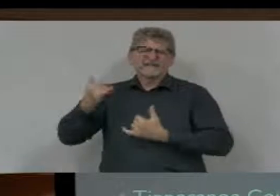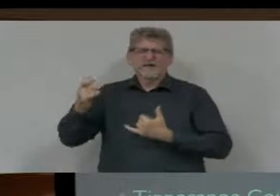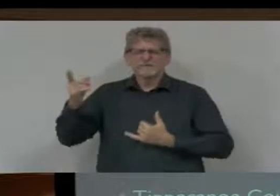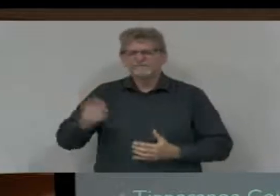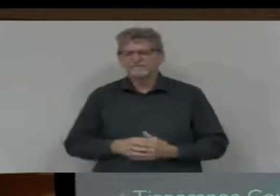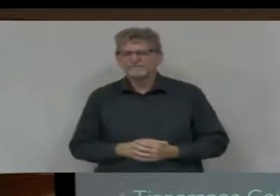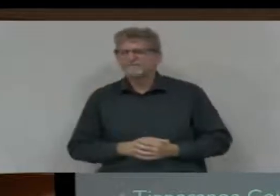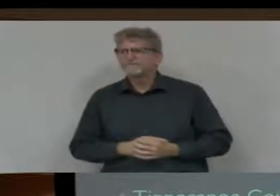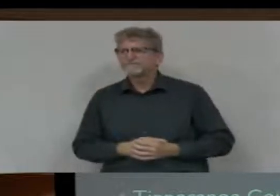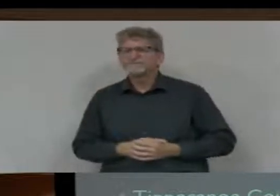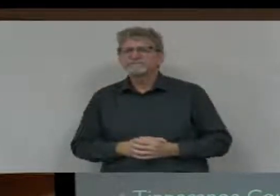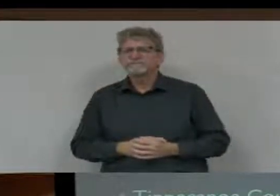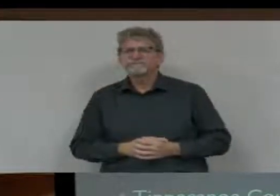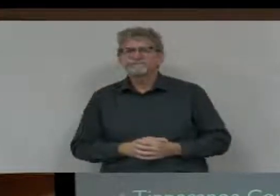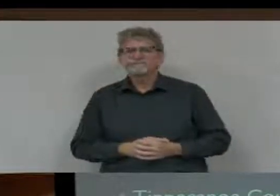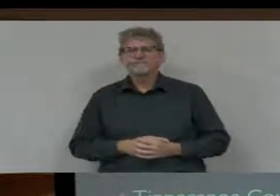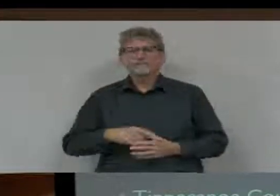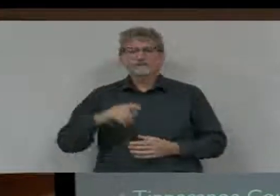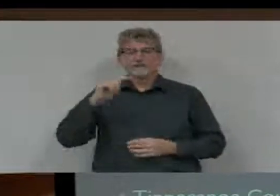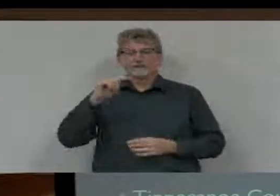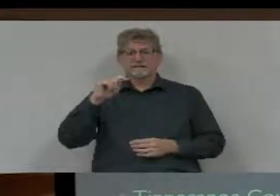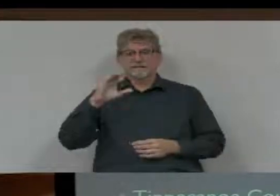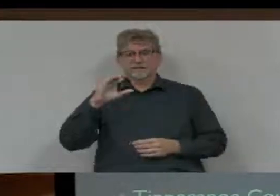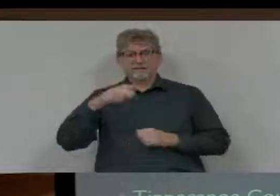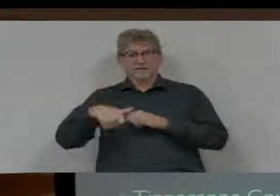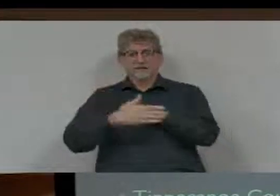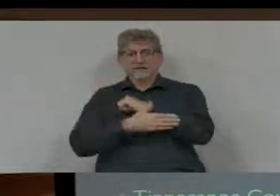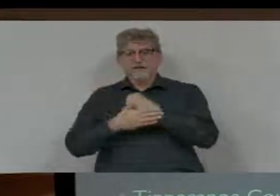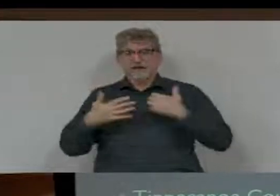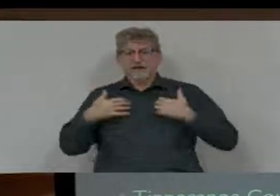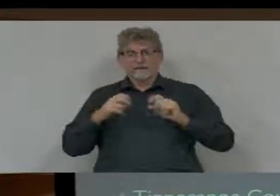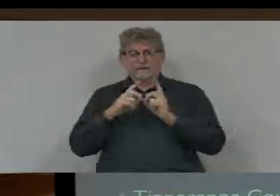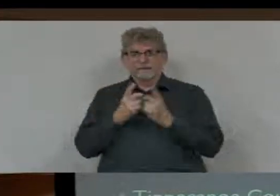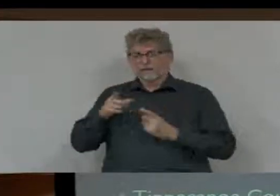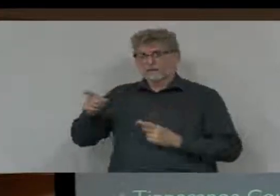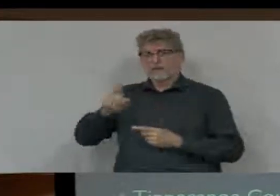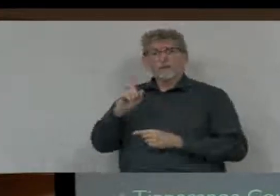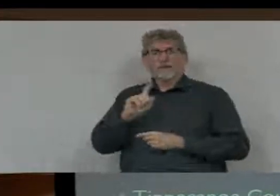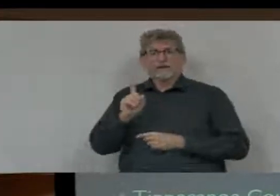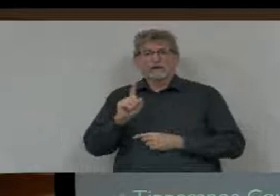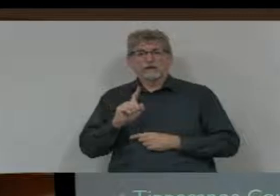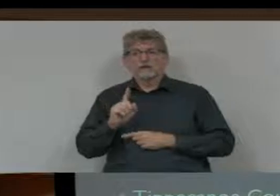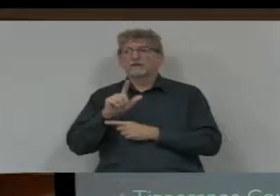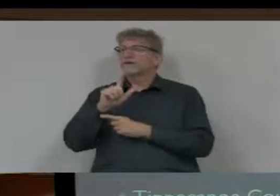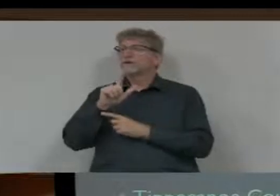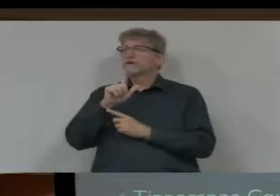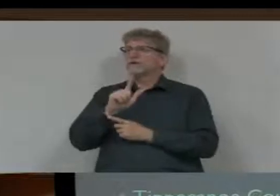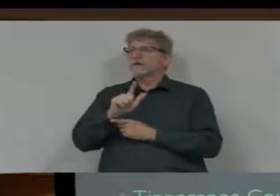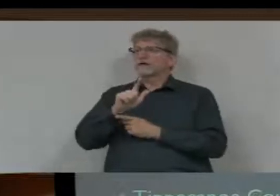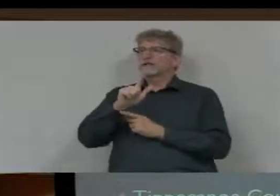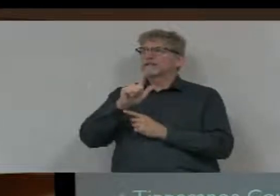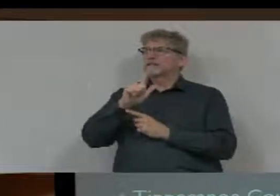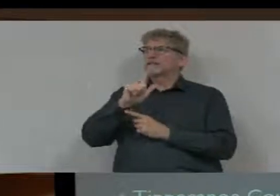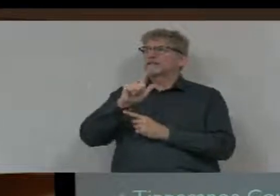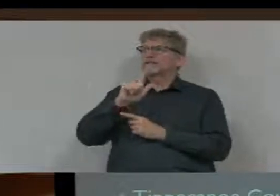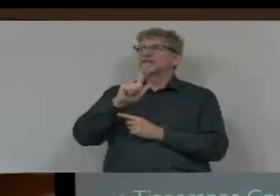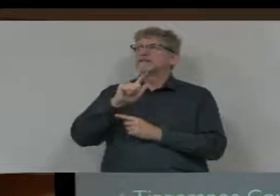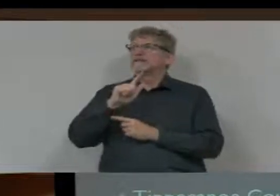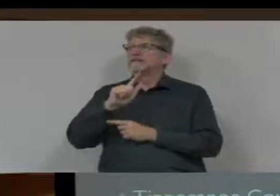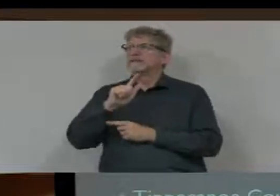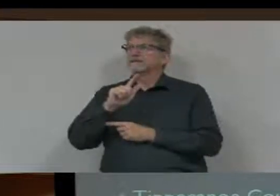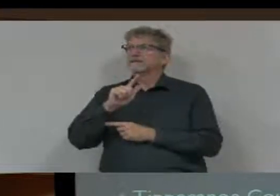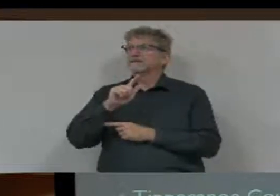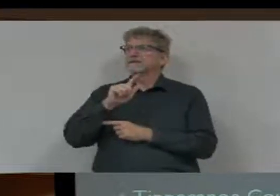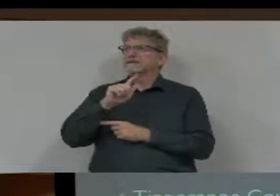Our Tippecanoe County Health Department vaccine clinic is located at 2577 Maple Point Drive in Lafayette. The hours are listed on the slide.